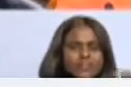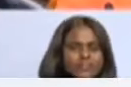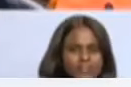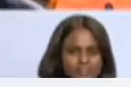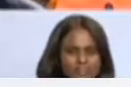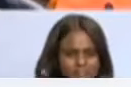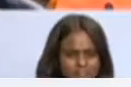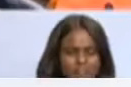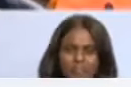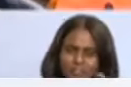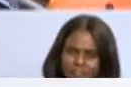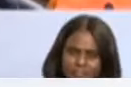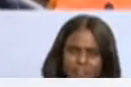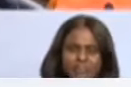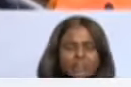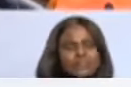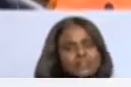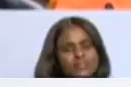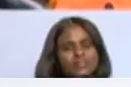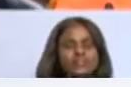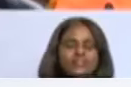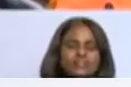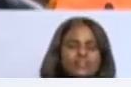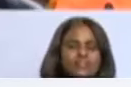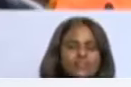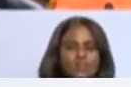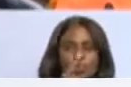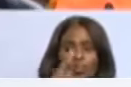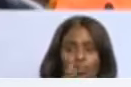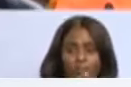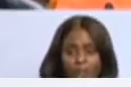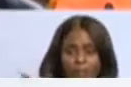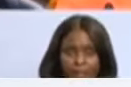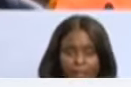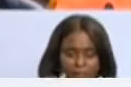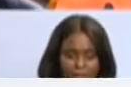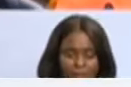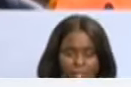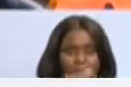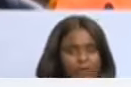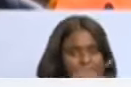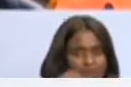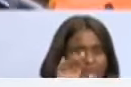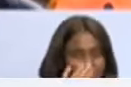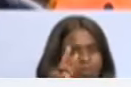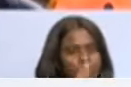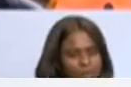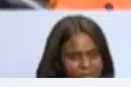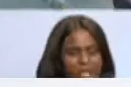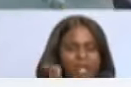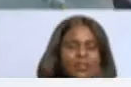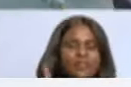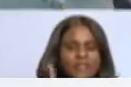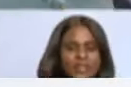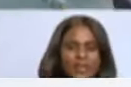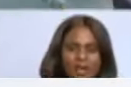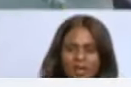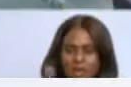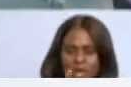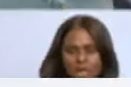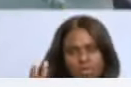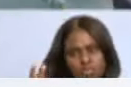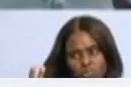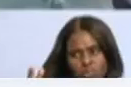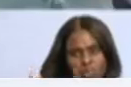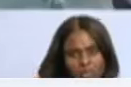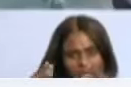local authorities, who have now been able to pay their retirees and are moving towards providing